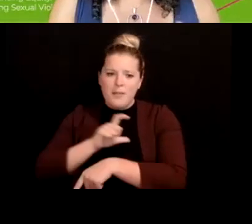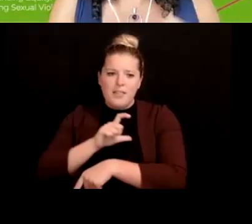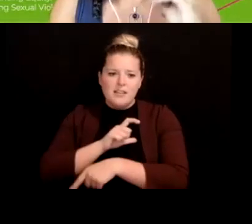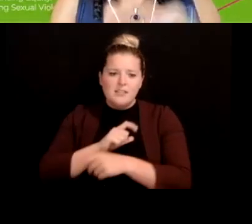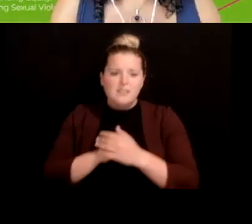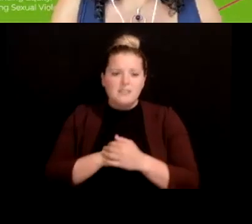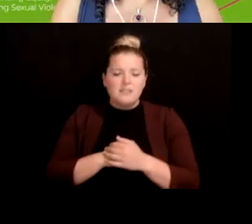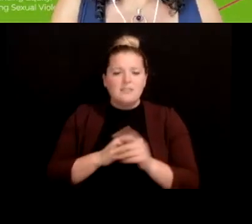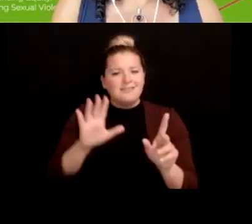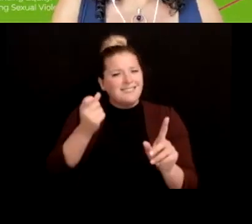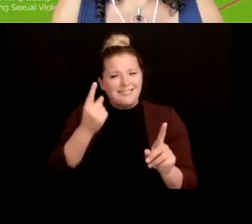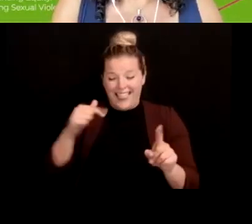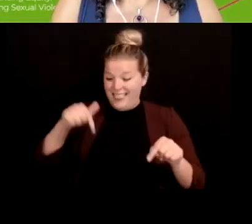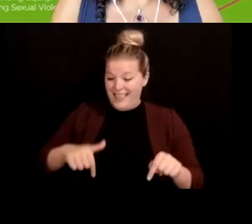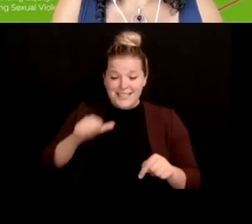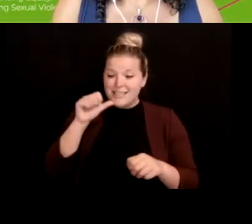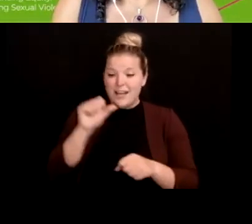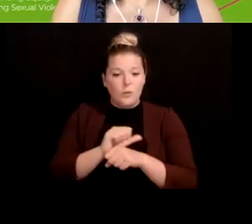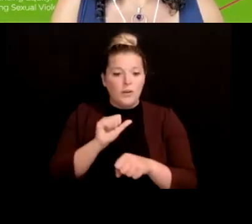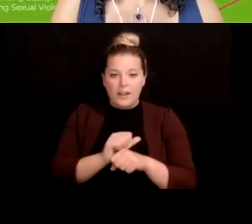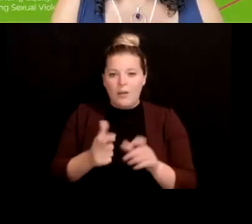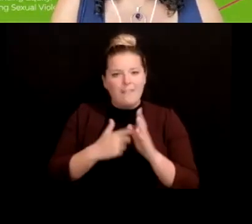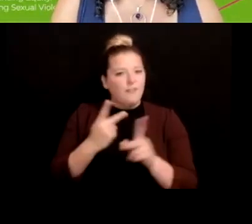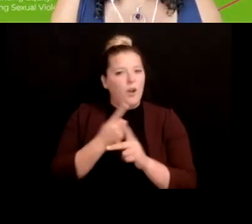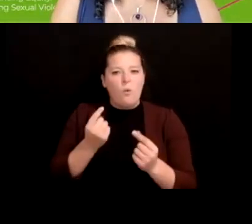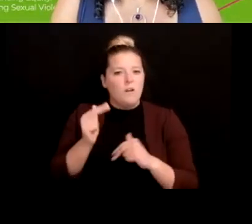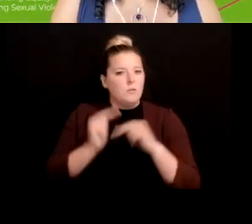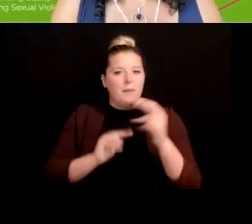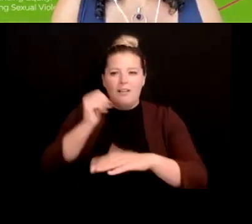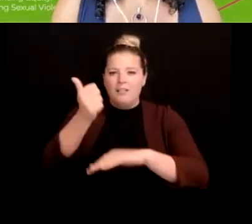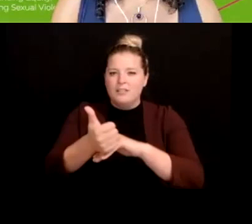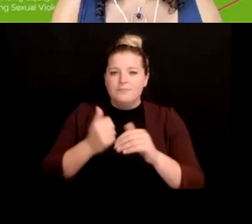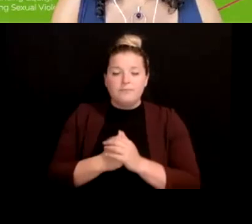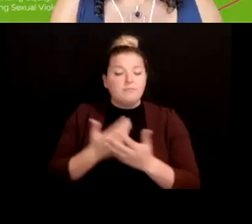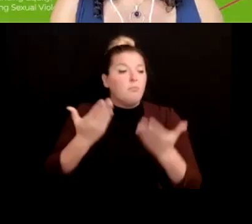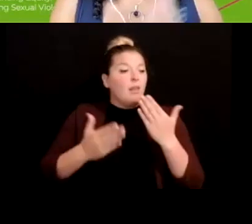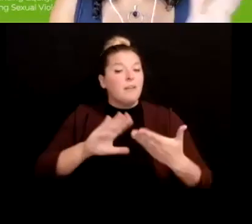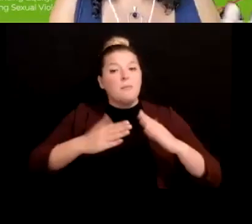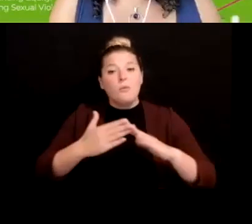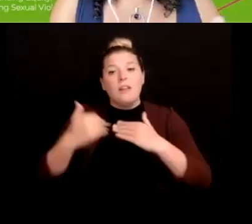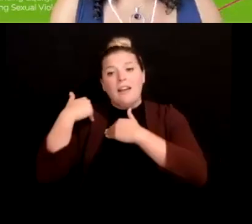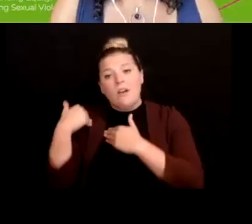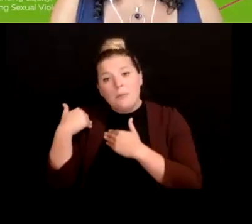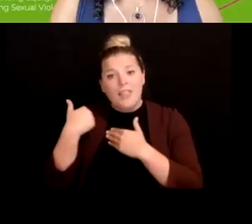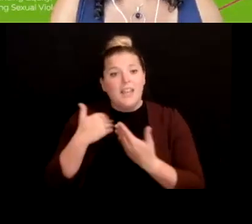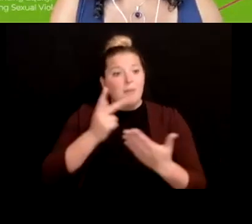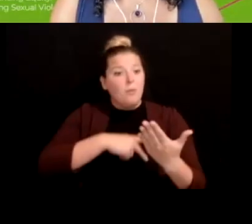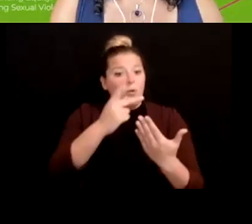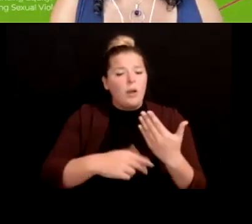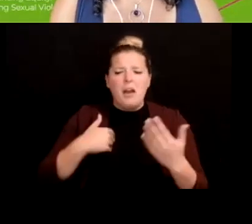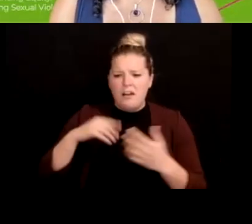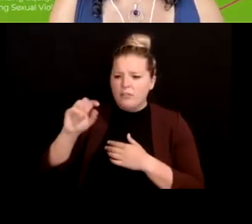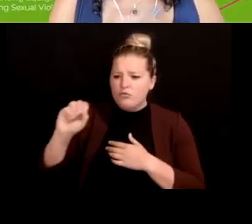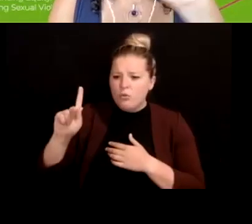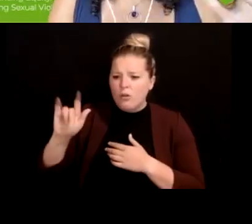working and we need to figure out what we can build instead. Whether that's community accountability, there's toolkits for that,